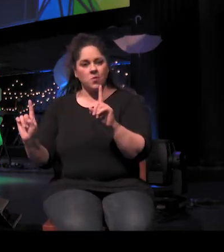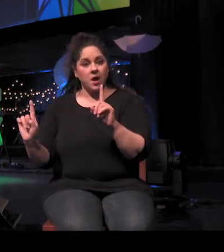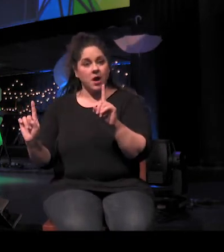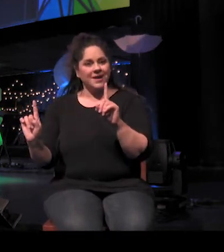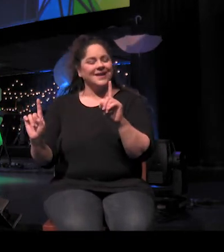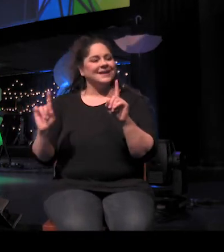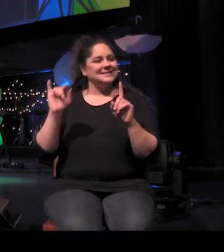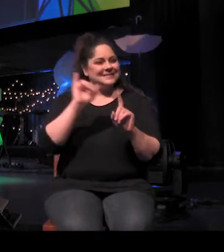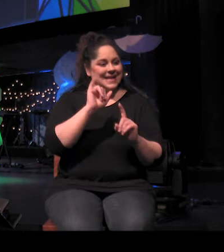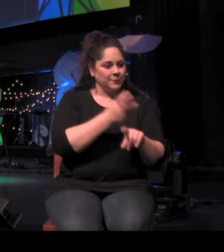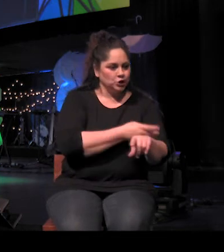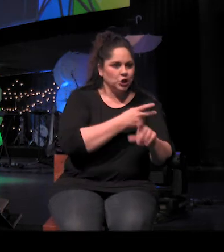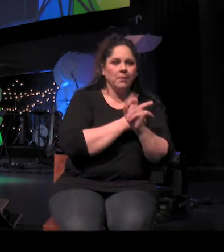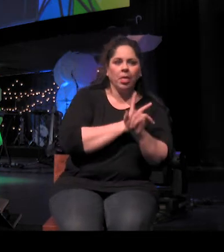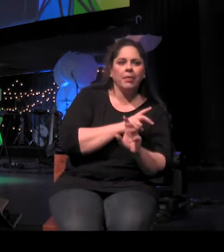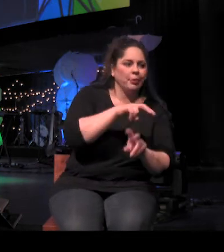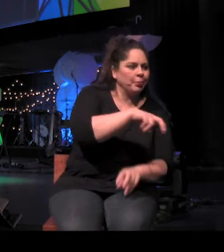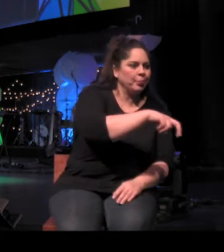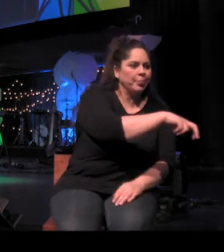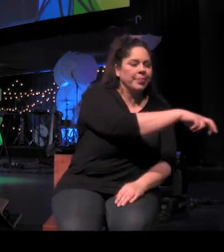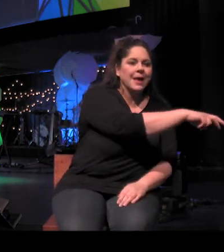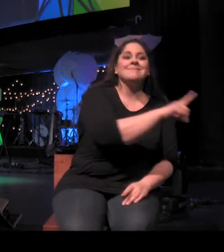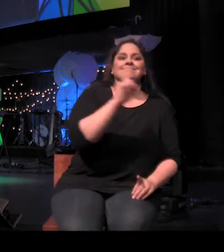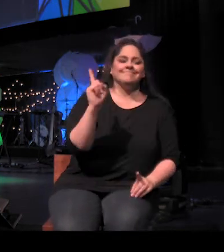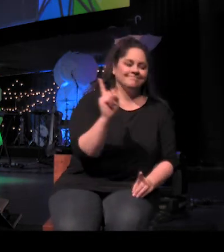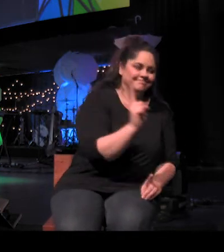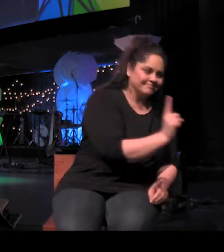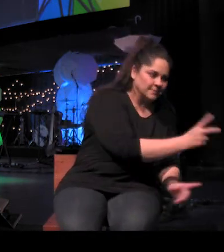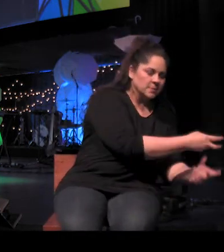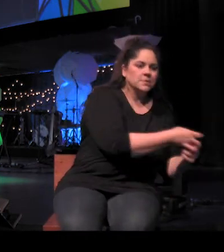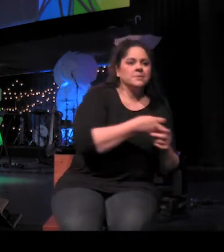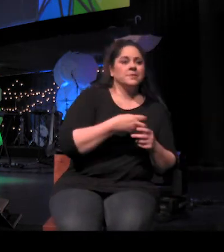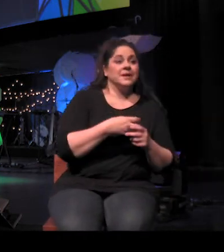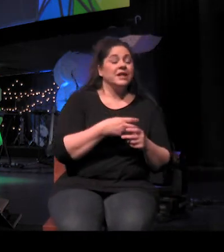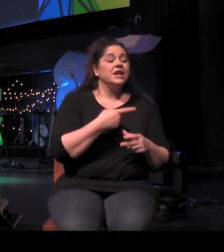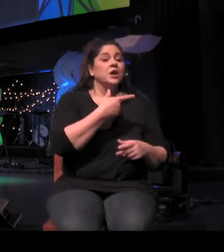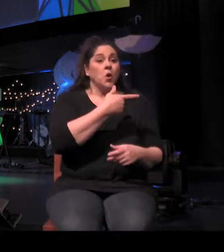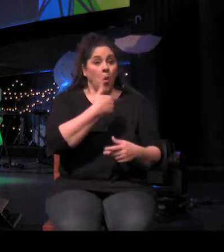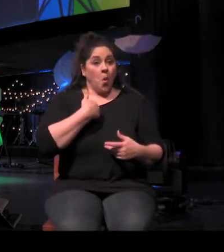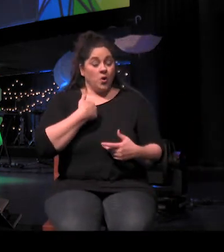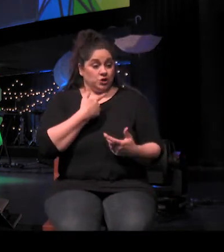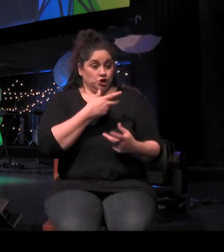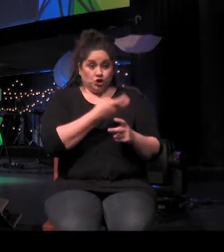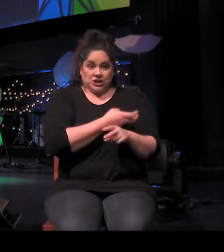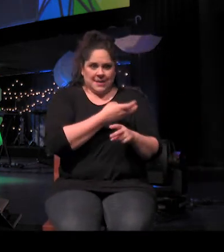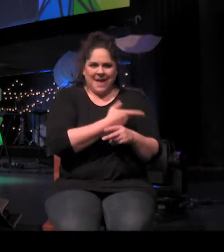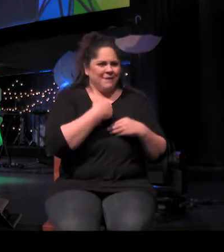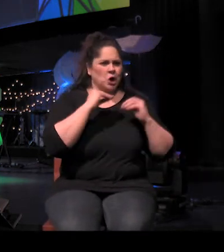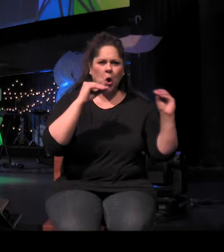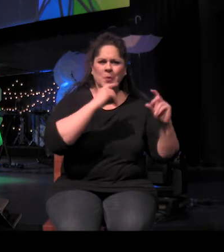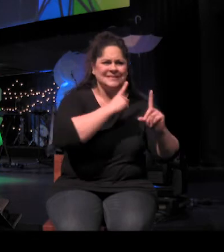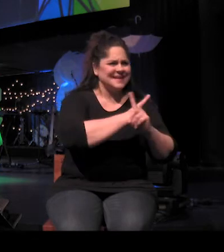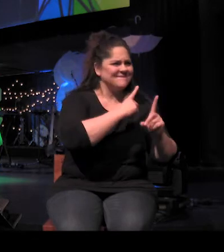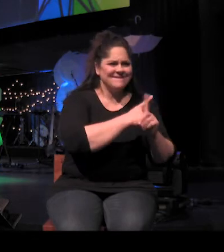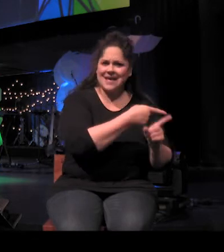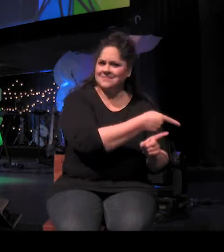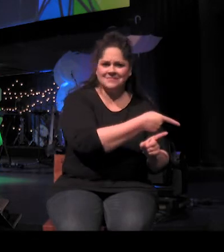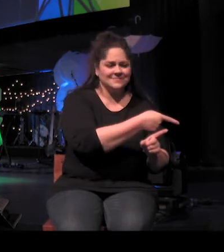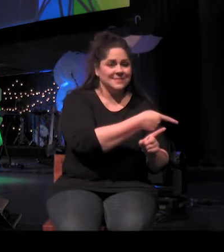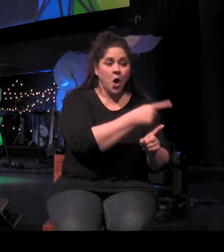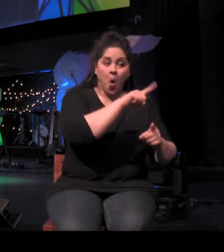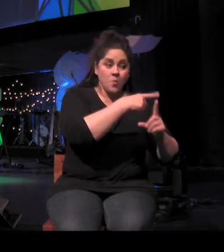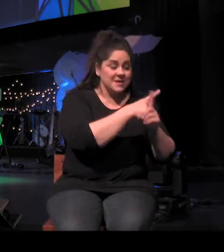rescued. Like sheep, we need to be protected. Sheep are defenseless. Really, their only defense is to stay with the